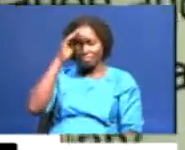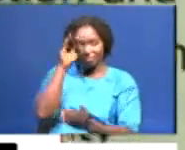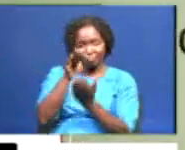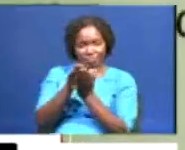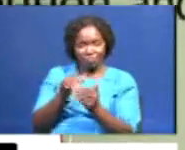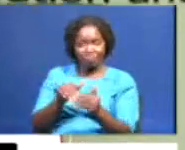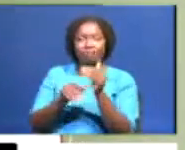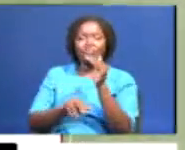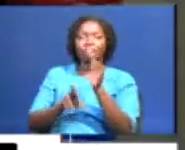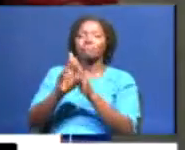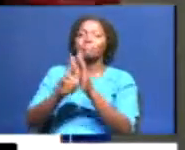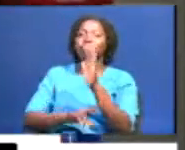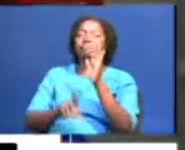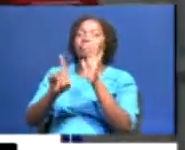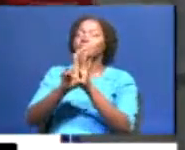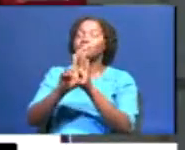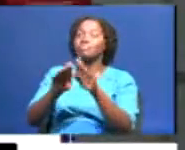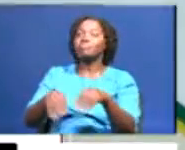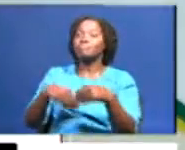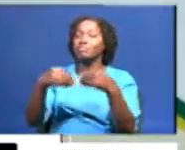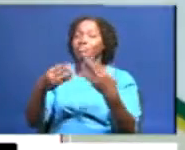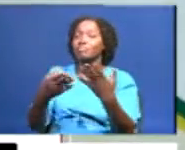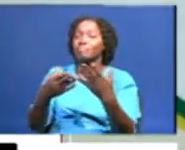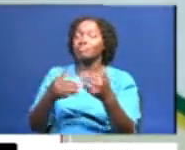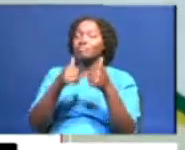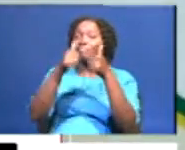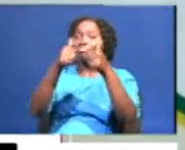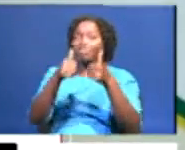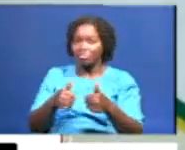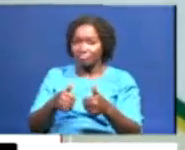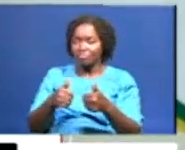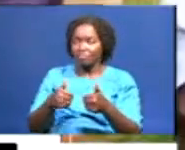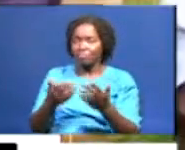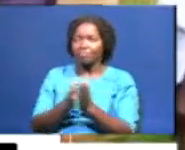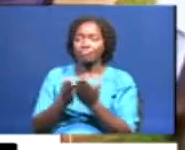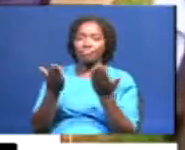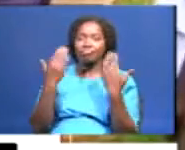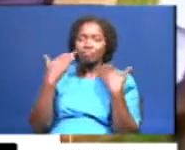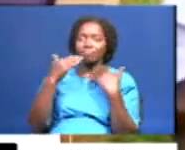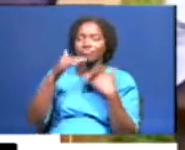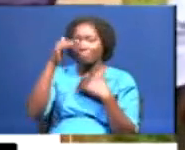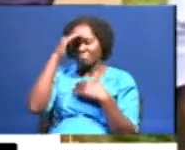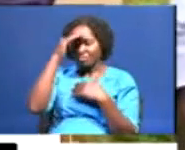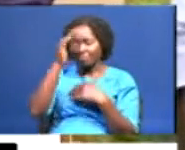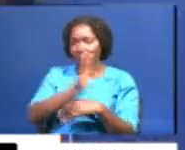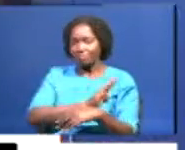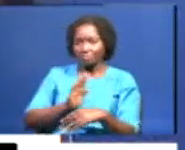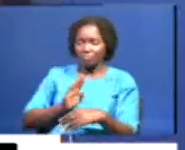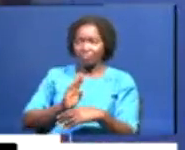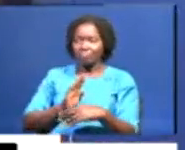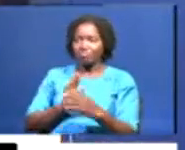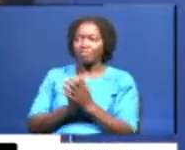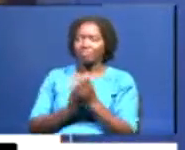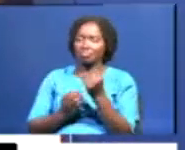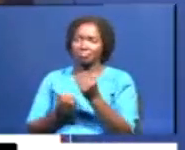and regulations provided by the law have been put on notice by the Meru Alcoholic and Drinks Board. This comes amidst the mushrooming of bars